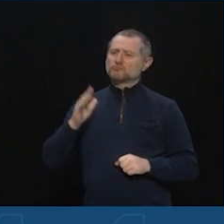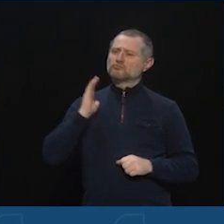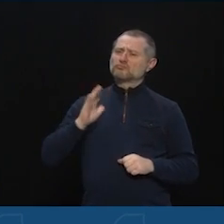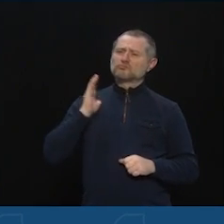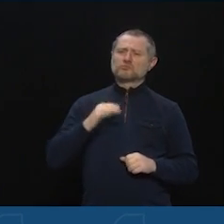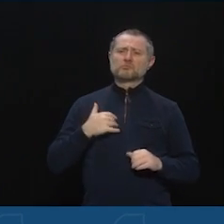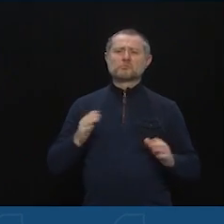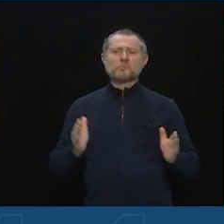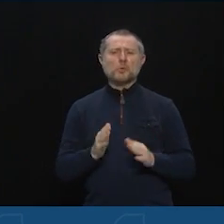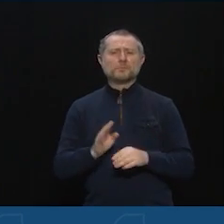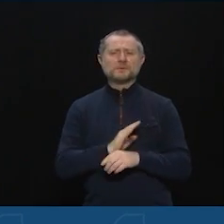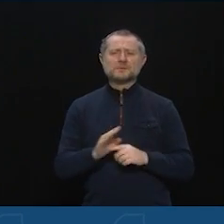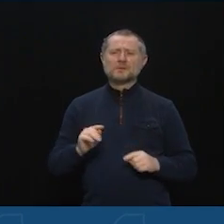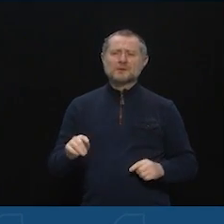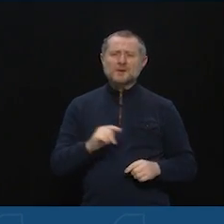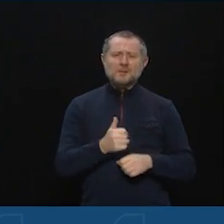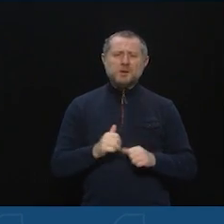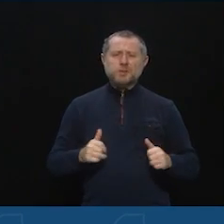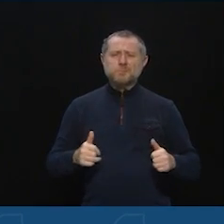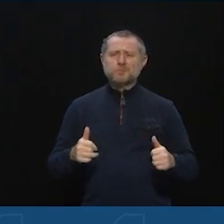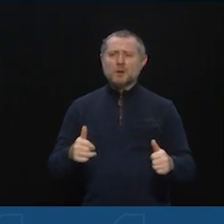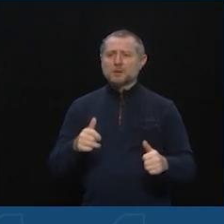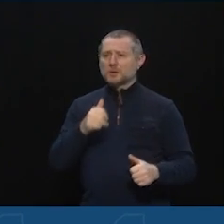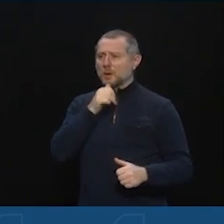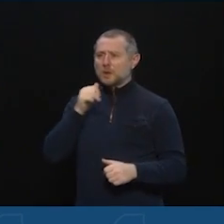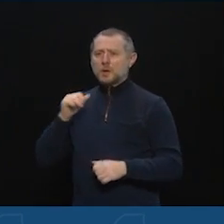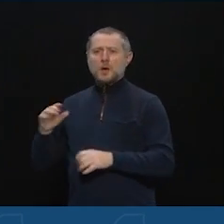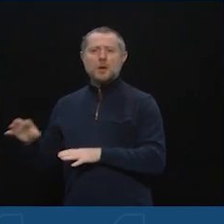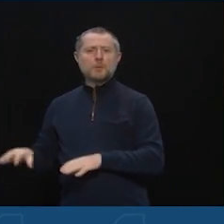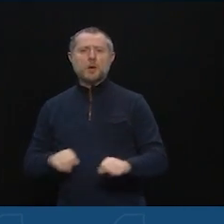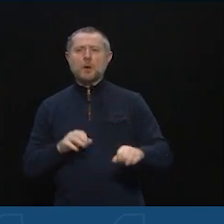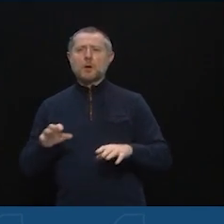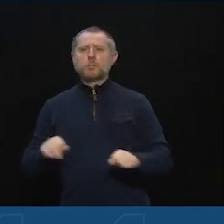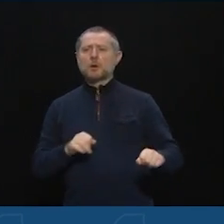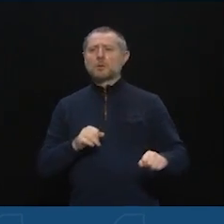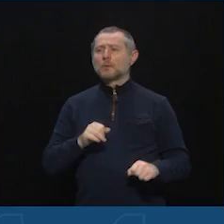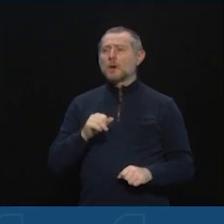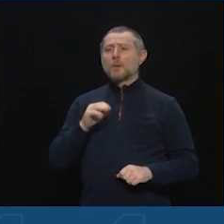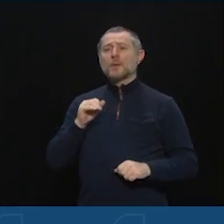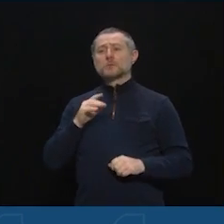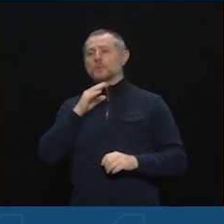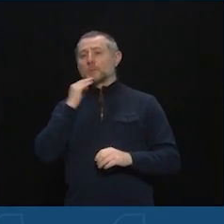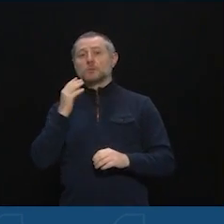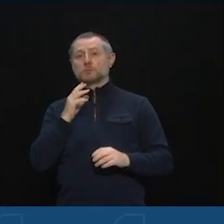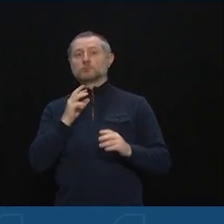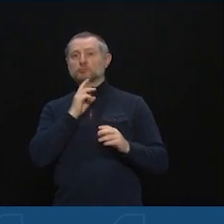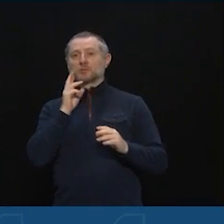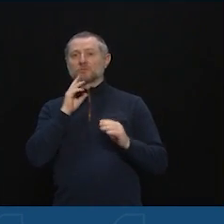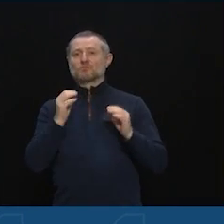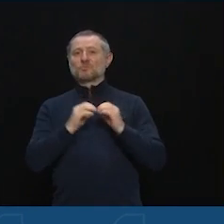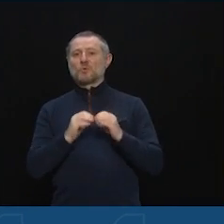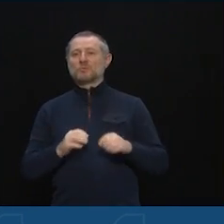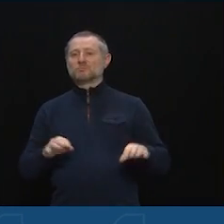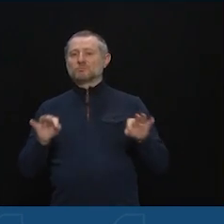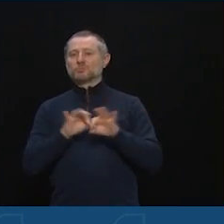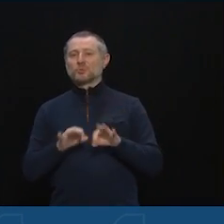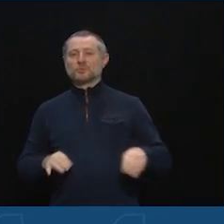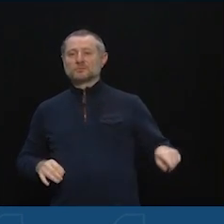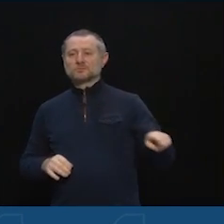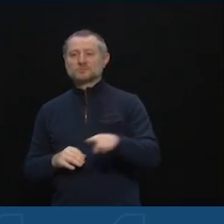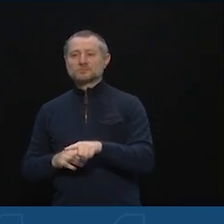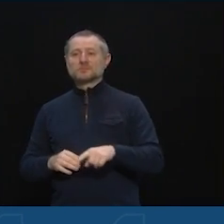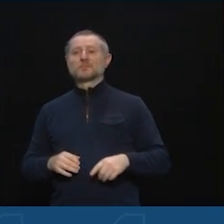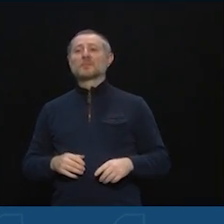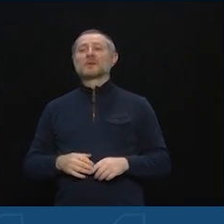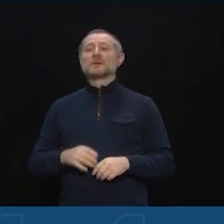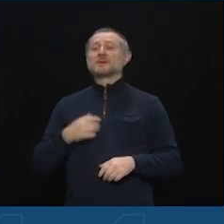commercial corridors. And our restaurants have become just that much more important. We also saw how our restaurants stepped up